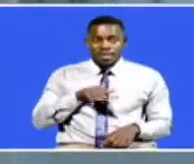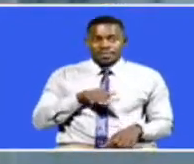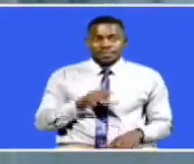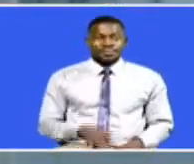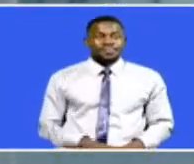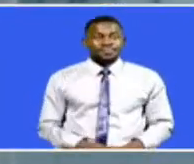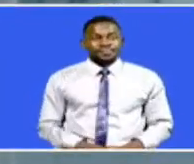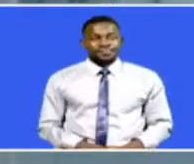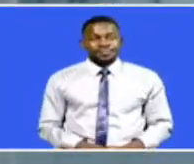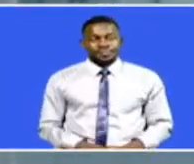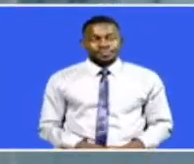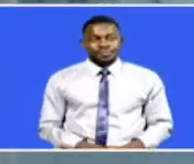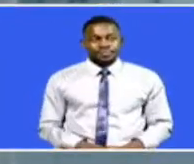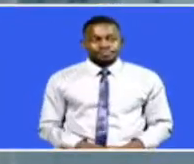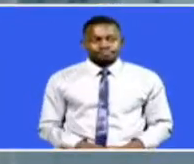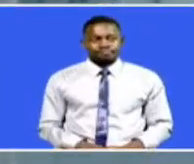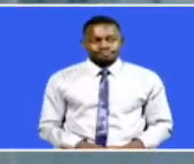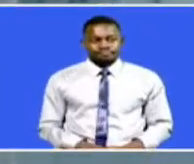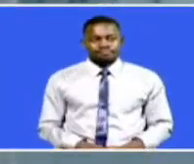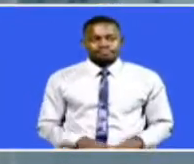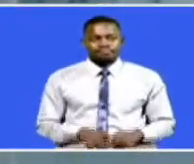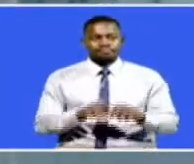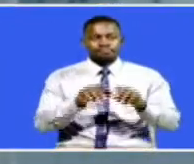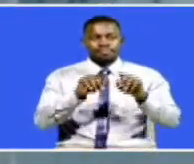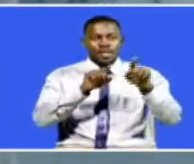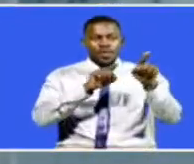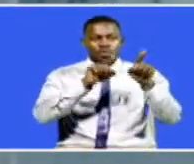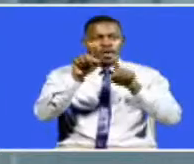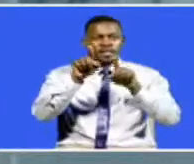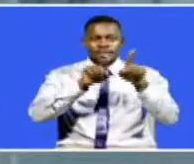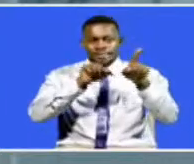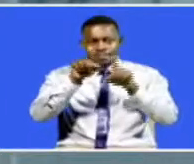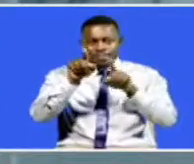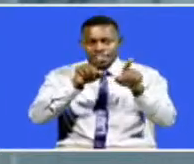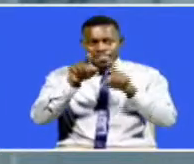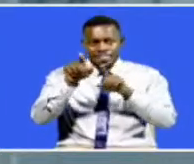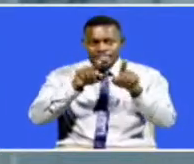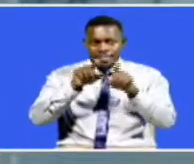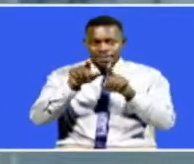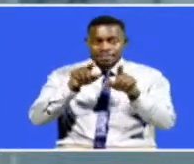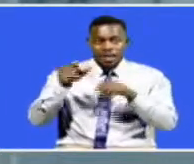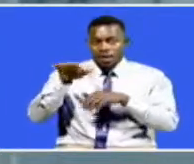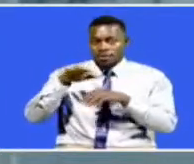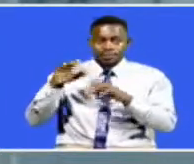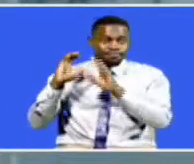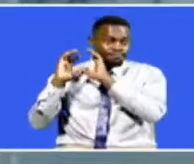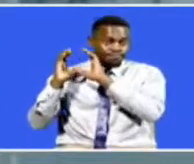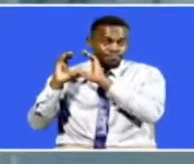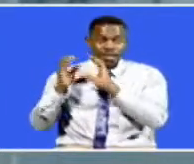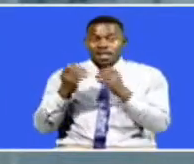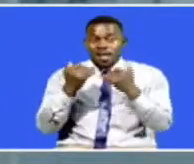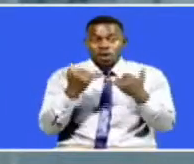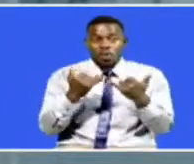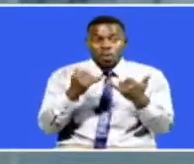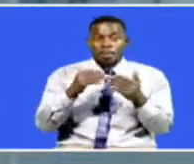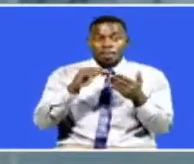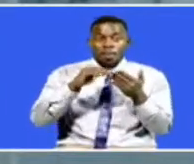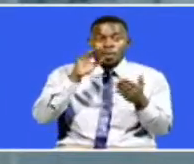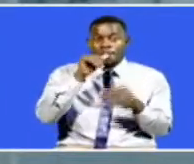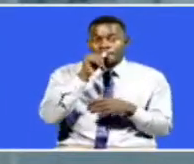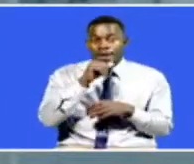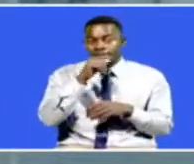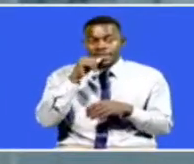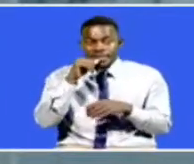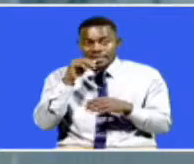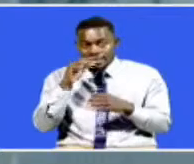As a way of diversifying tourism away from the beaches, players in the sector are now looking at creating cultural village